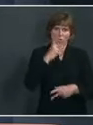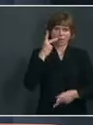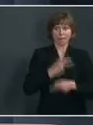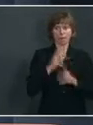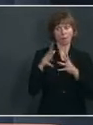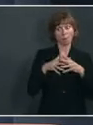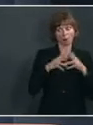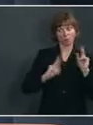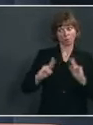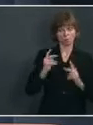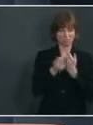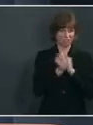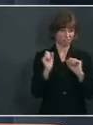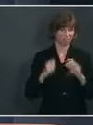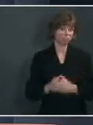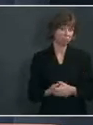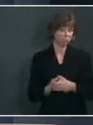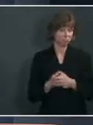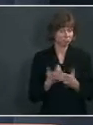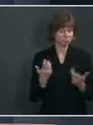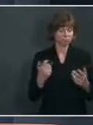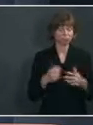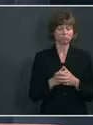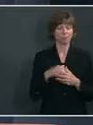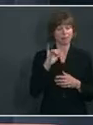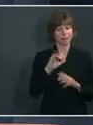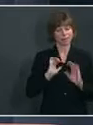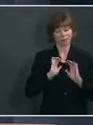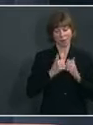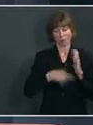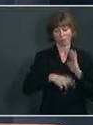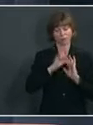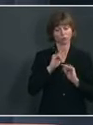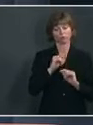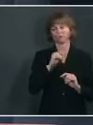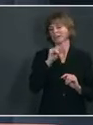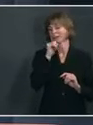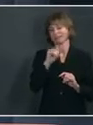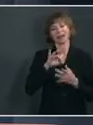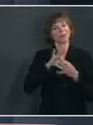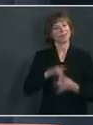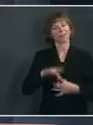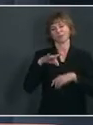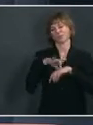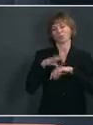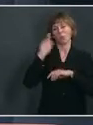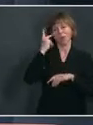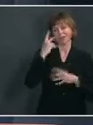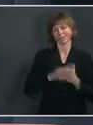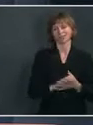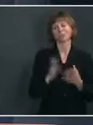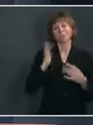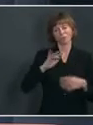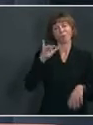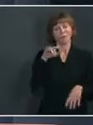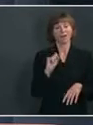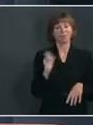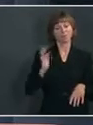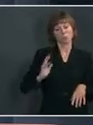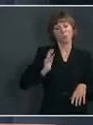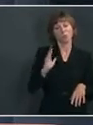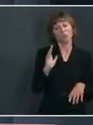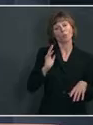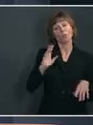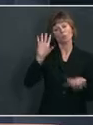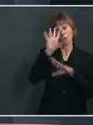people safe, and that's how we review it. It's not about geopolitics. It was at times in the prior administration. That's